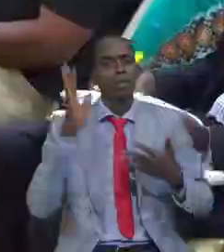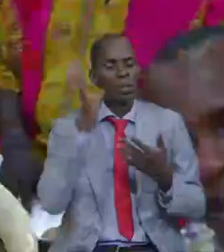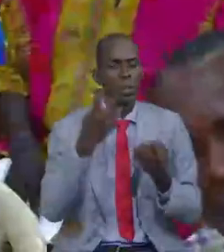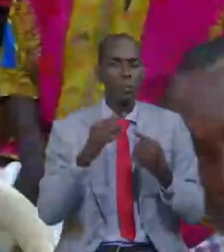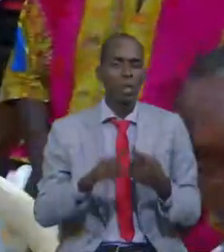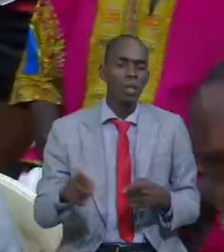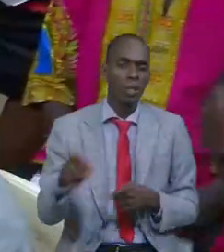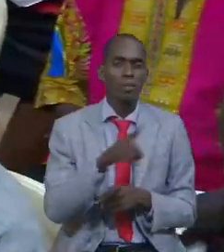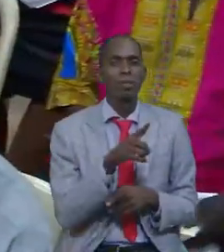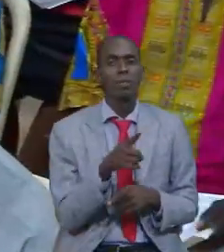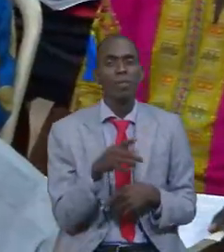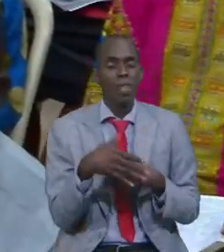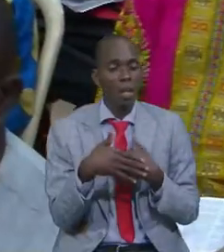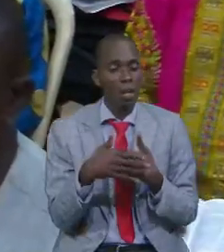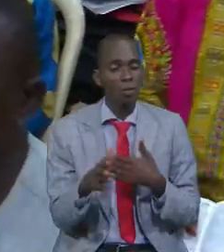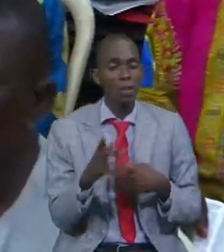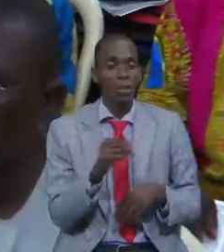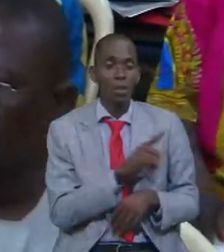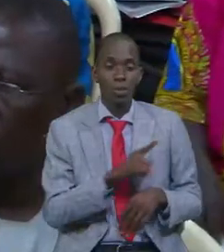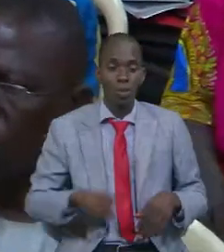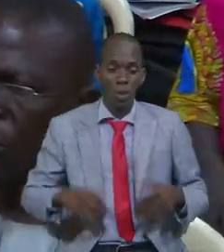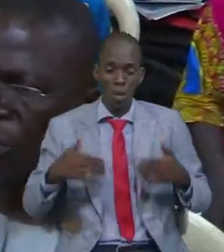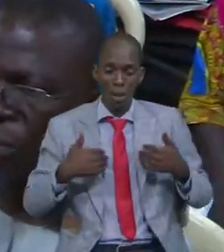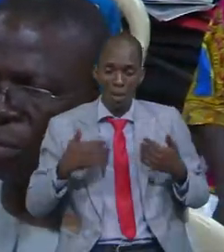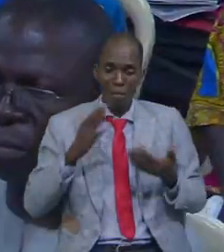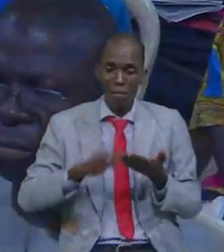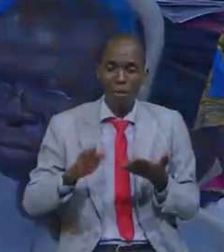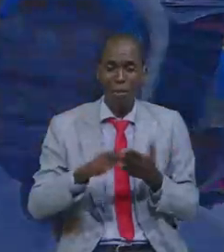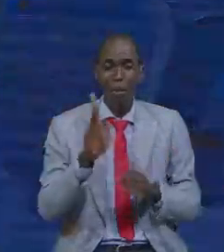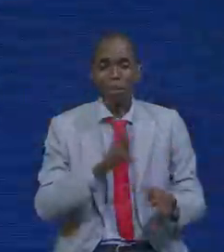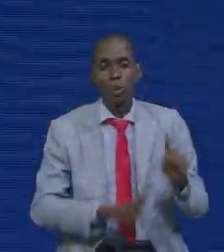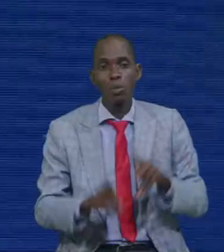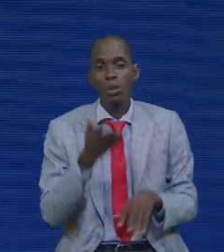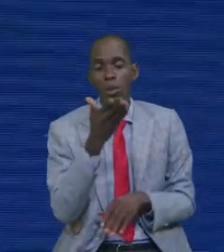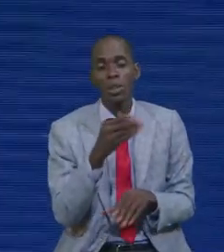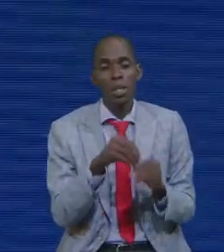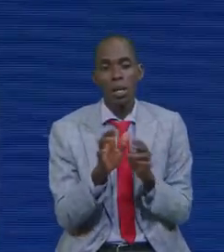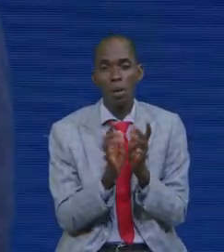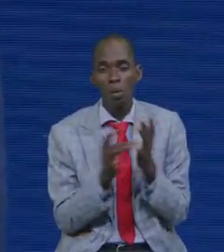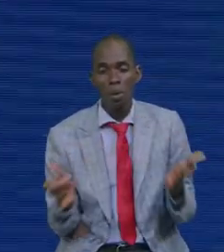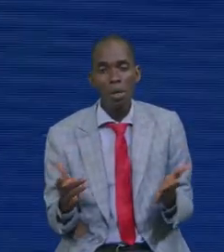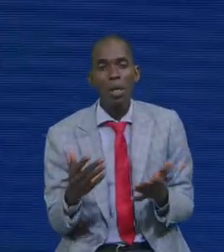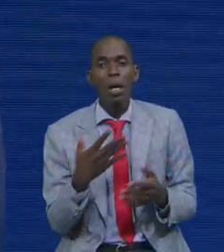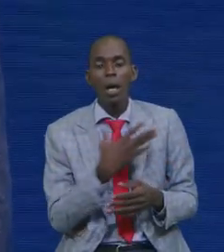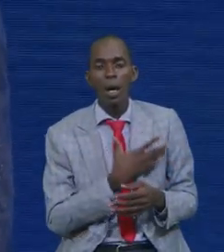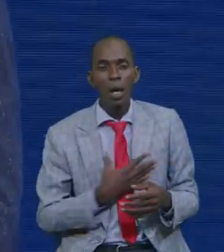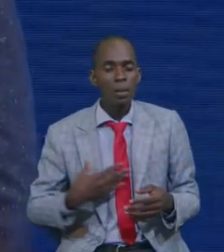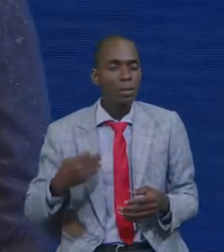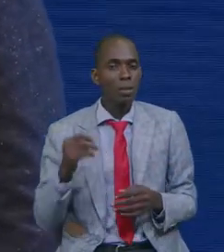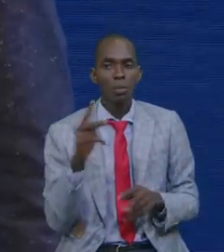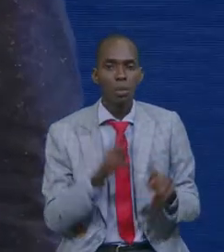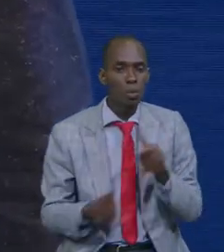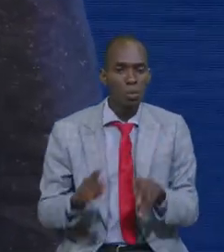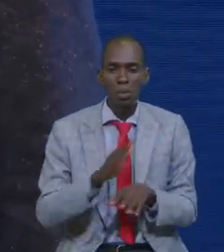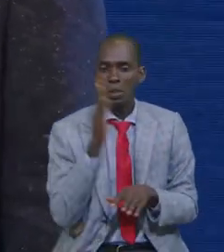you. After the Lord forgave those people and healed those people, they didn't continue again